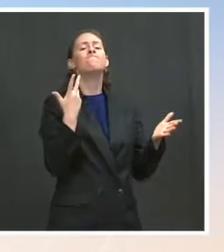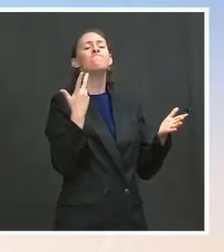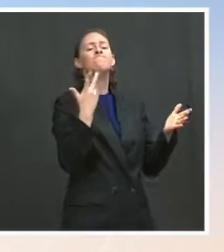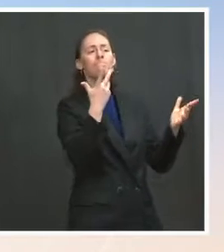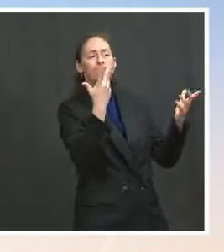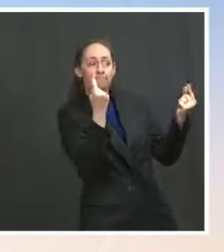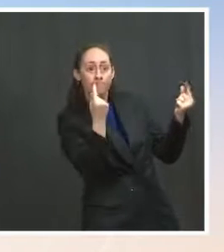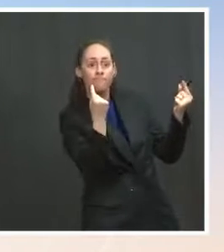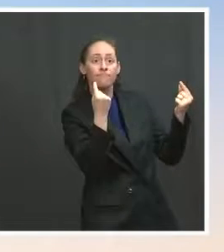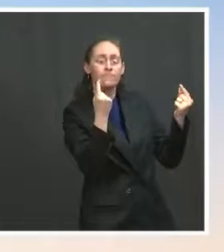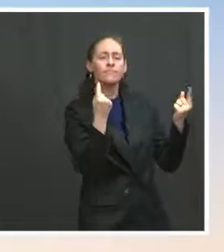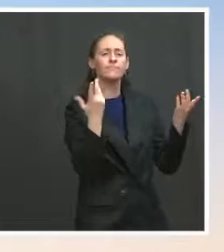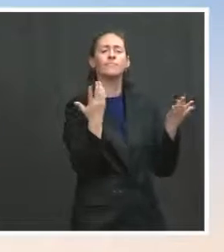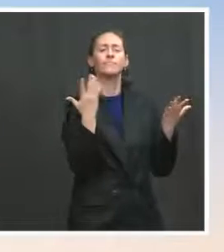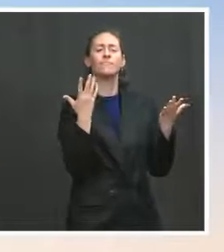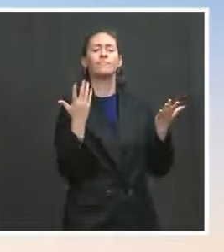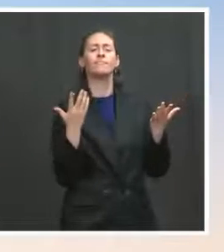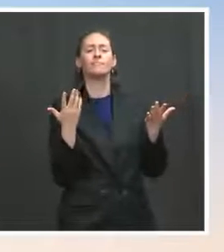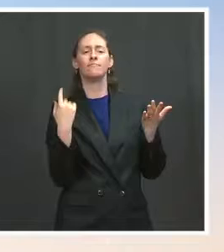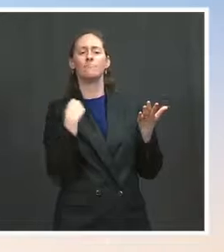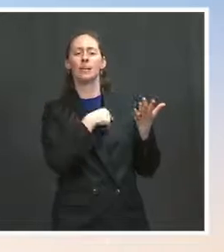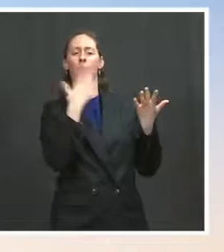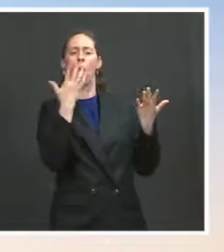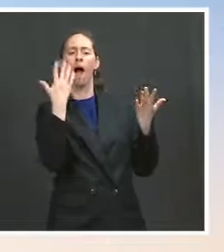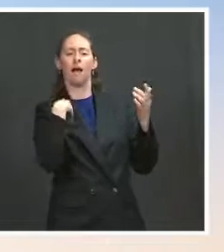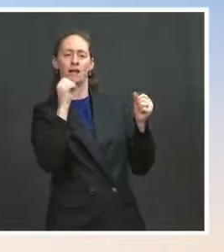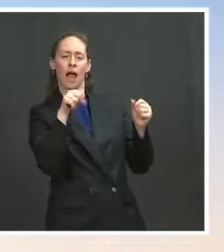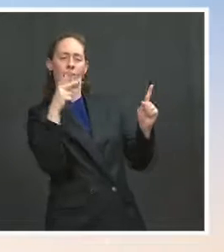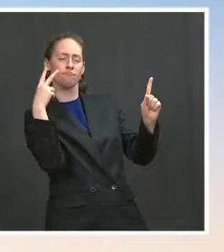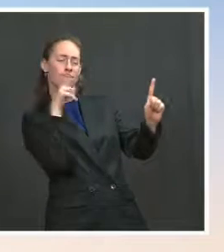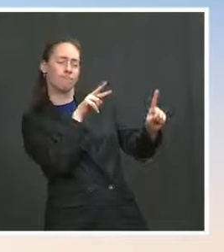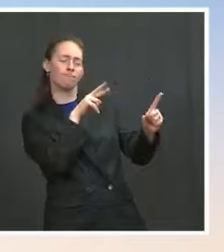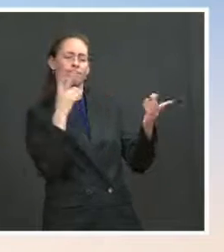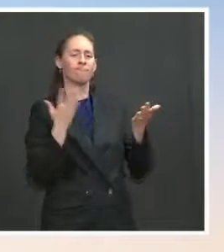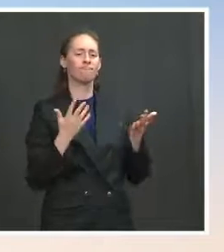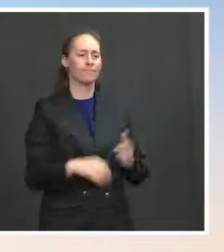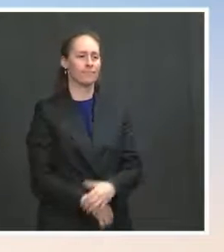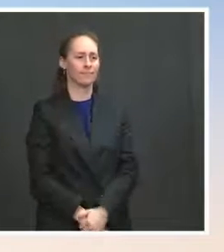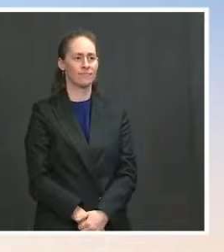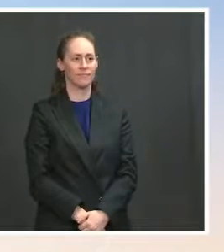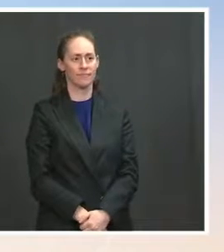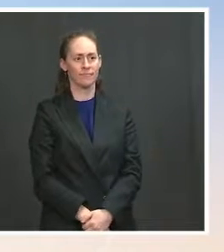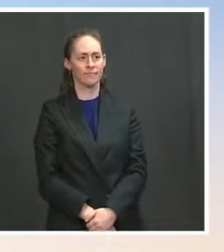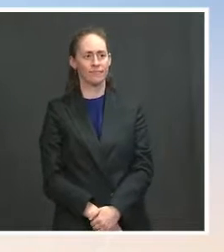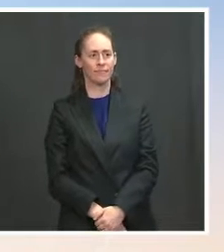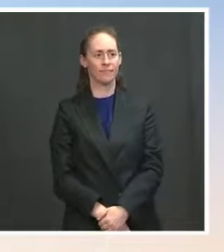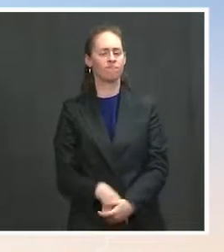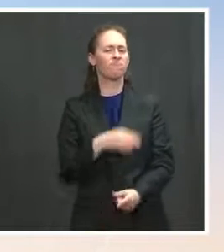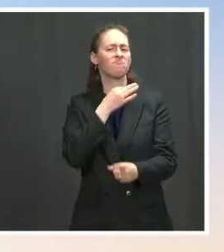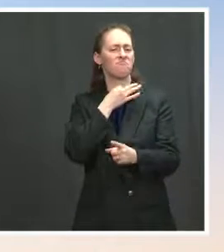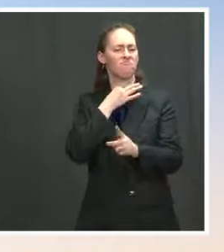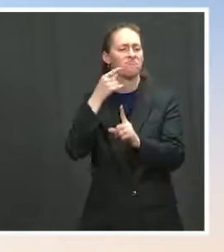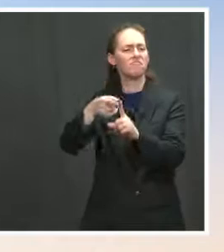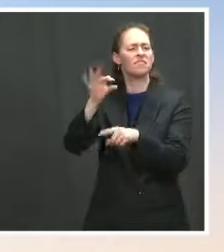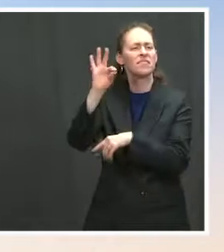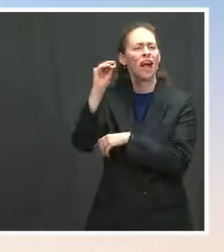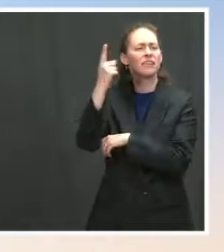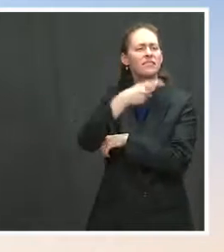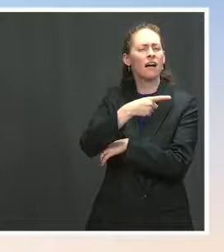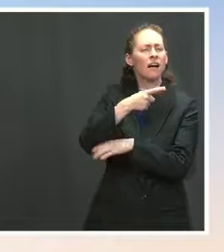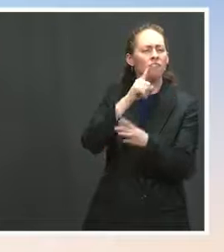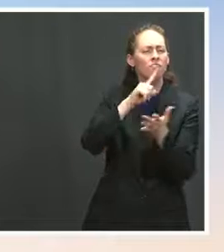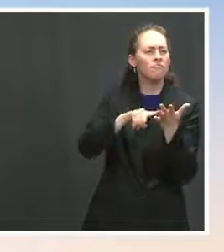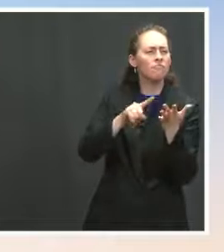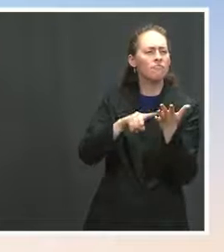pressing for on the international stage. Go ahead. Yes, just about the 90-day review, one thing that's not clear is how is it that the U.S. intelligence officials knew about